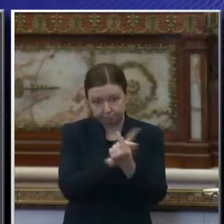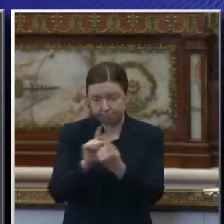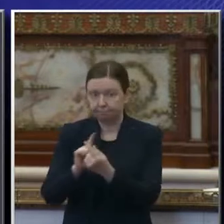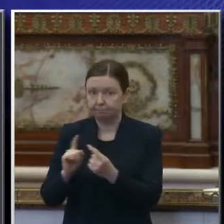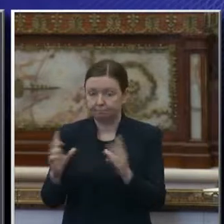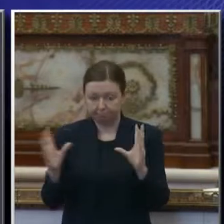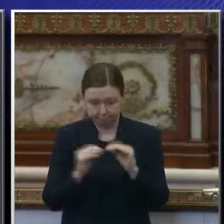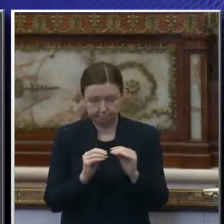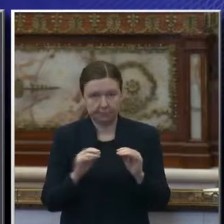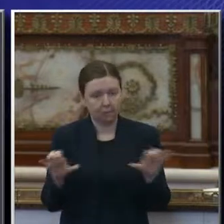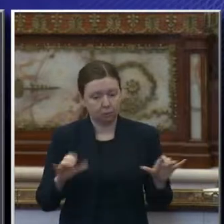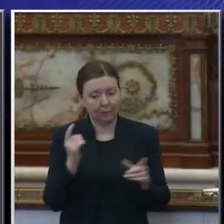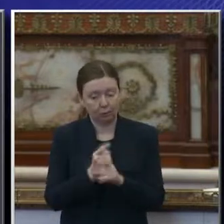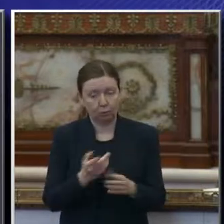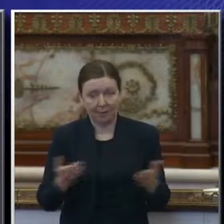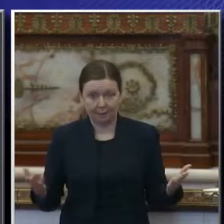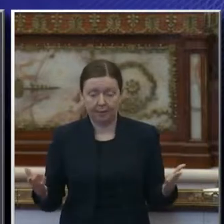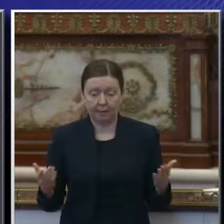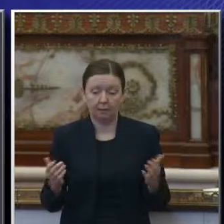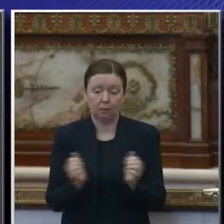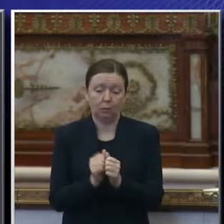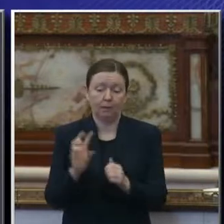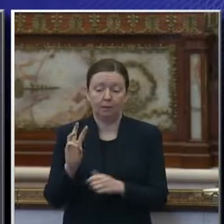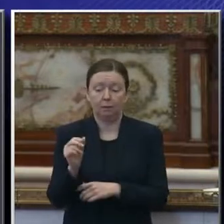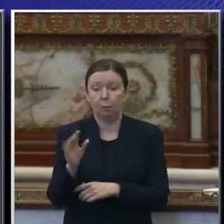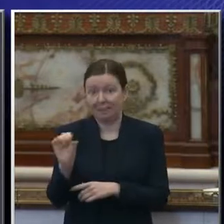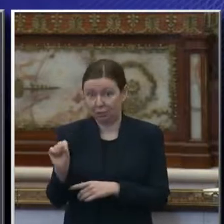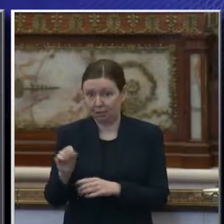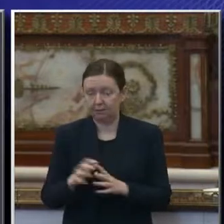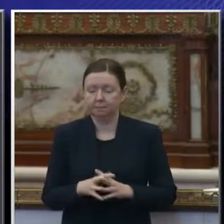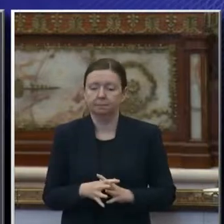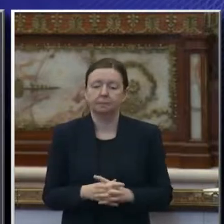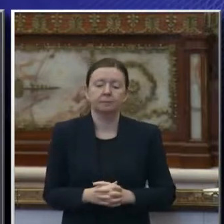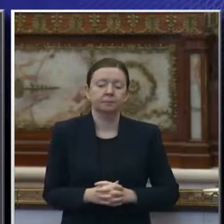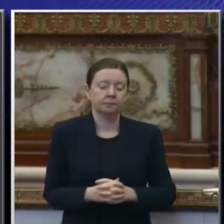right thing as it relates to wages. Yep.